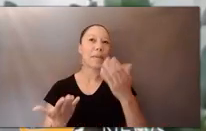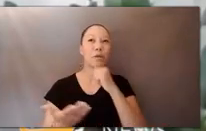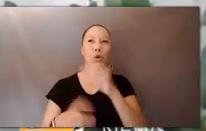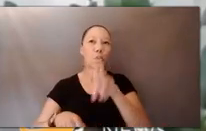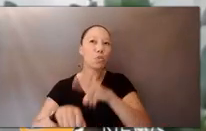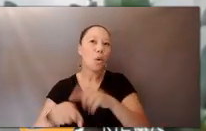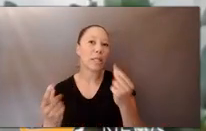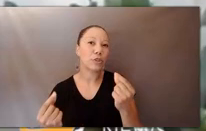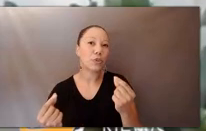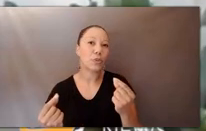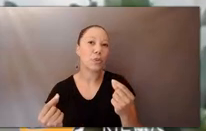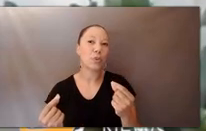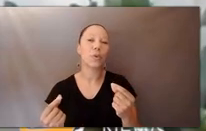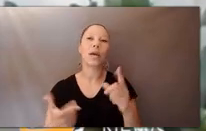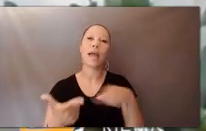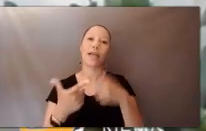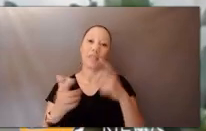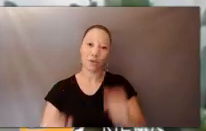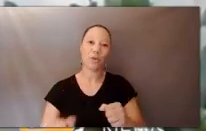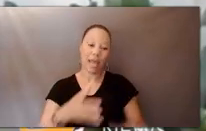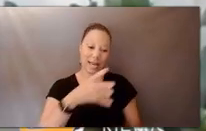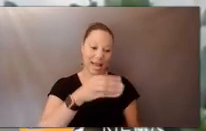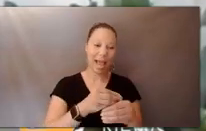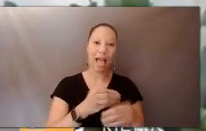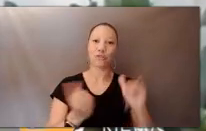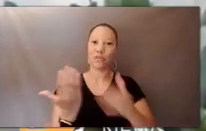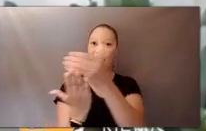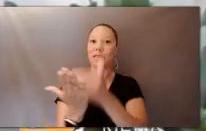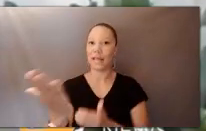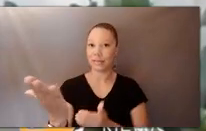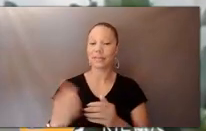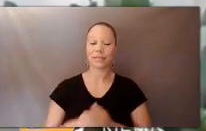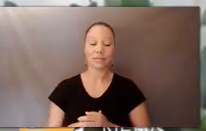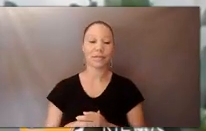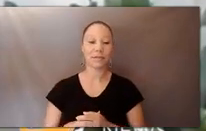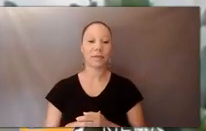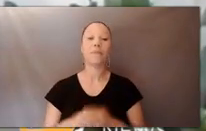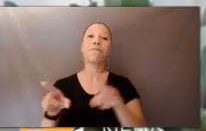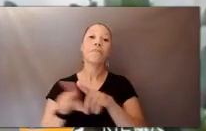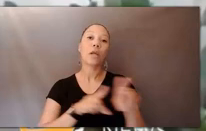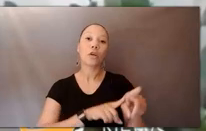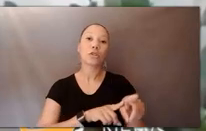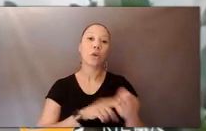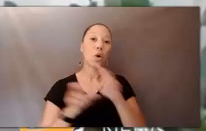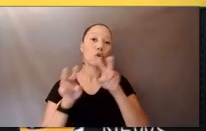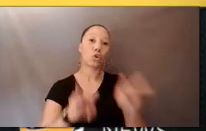doing, and grow your skills in that area. We also want you to check frequently with